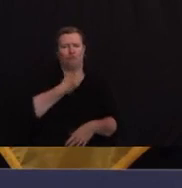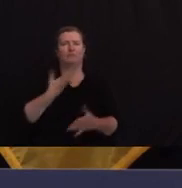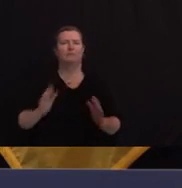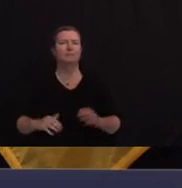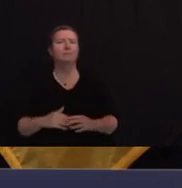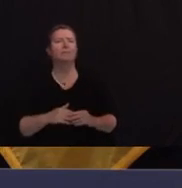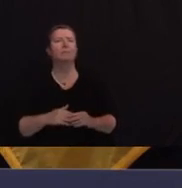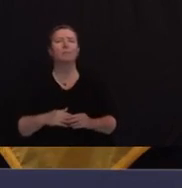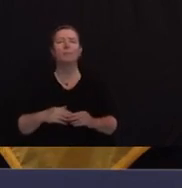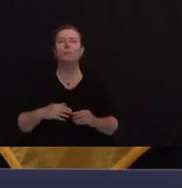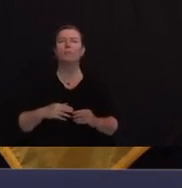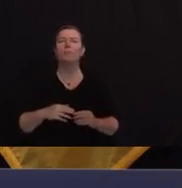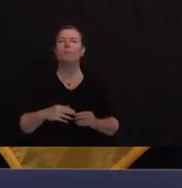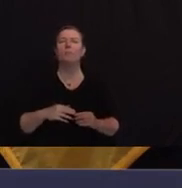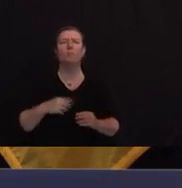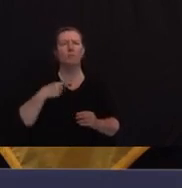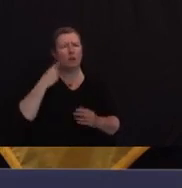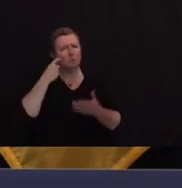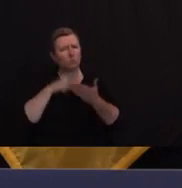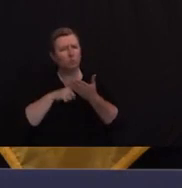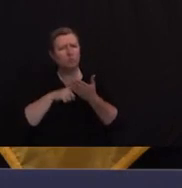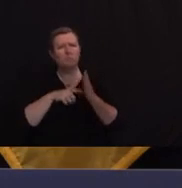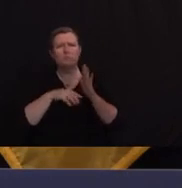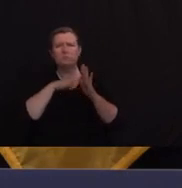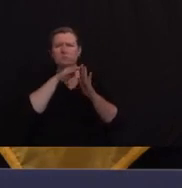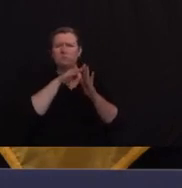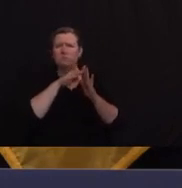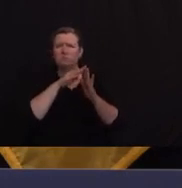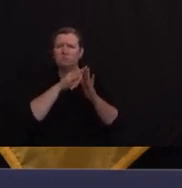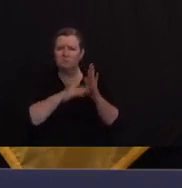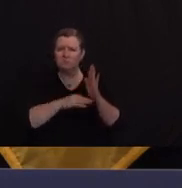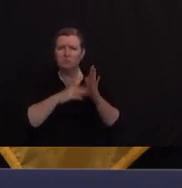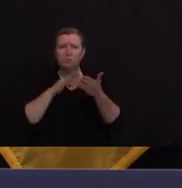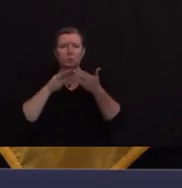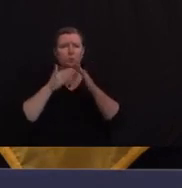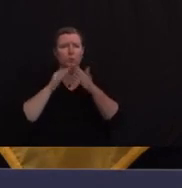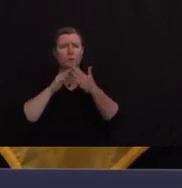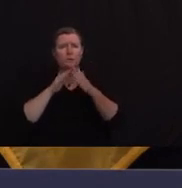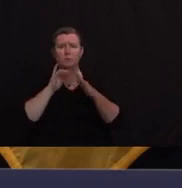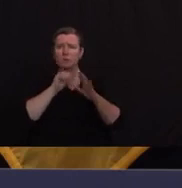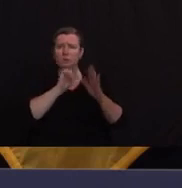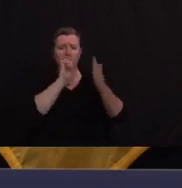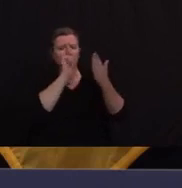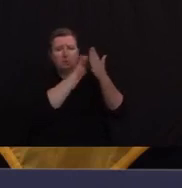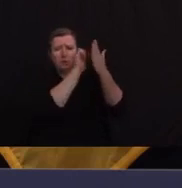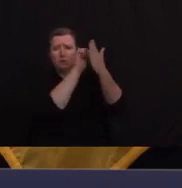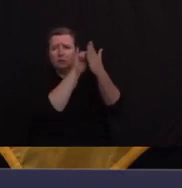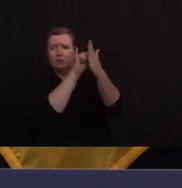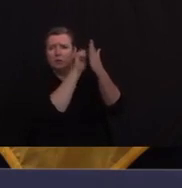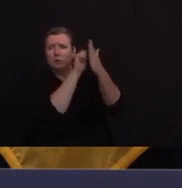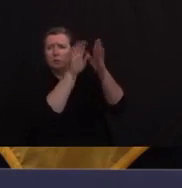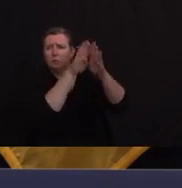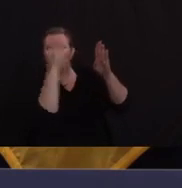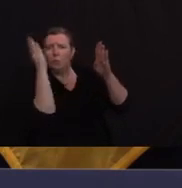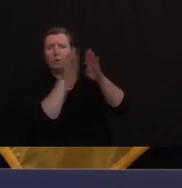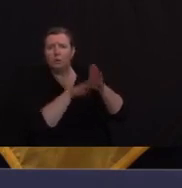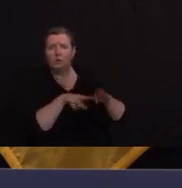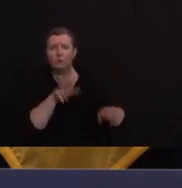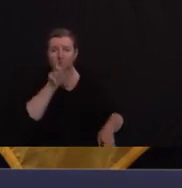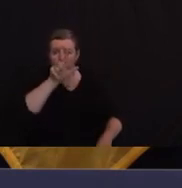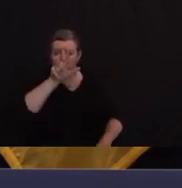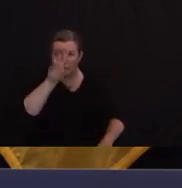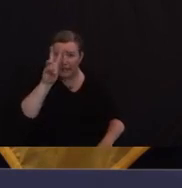of communities where we've been aggressively with the ambassadors, knocking on doors and whatnot, 27 communities. The increases in